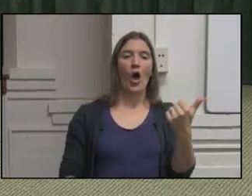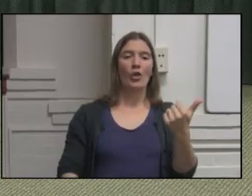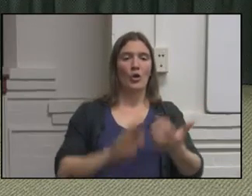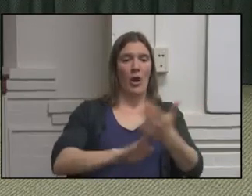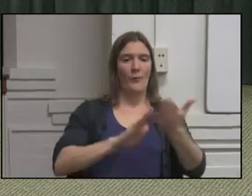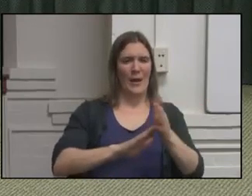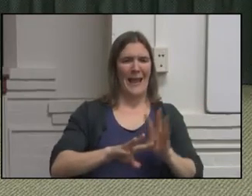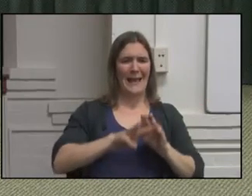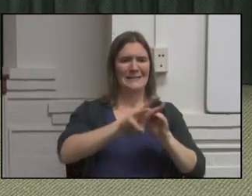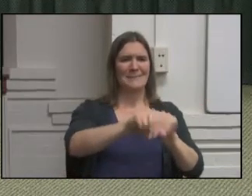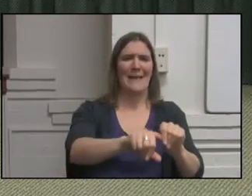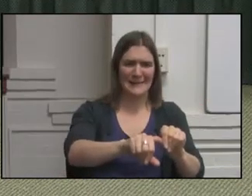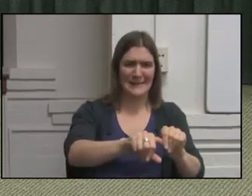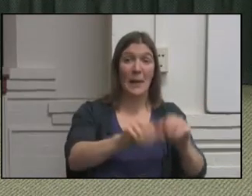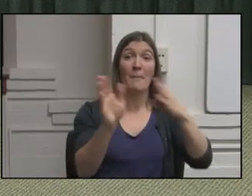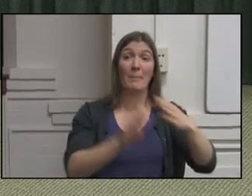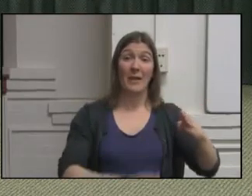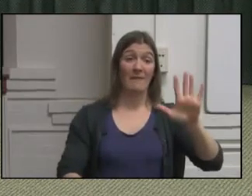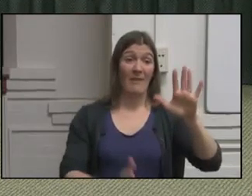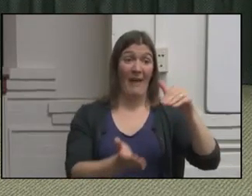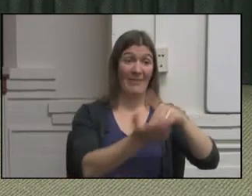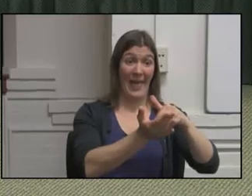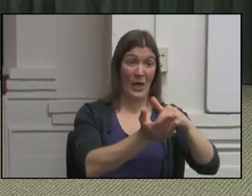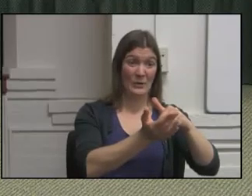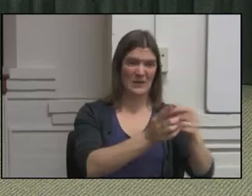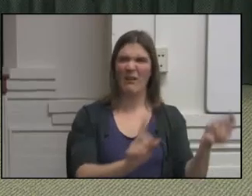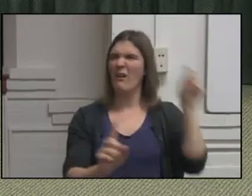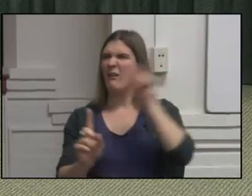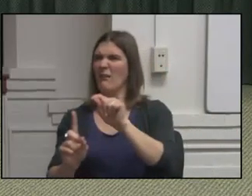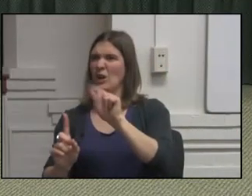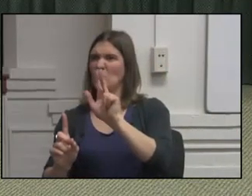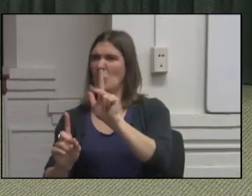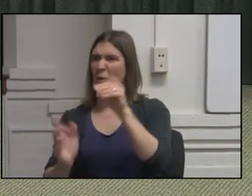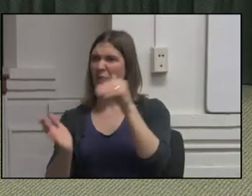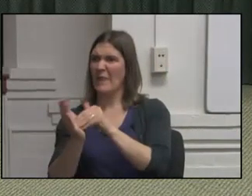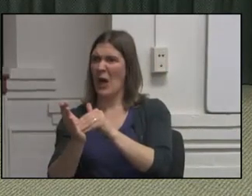expenses. It was budgeted for $5,000 and it's